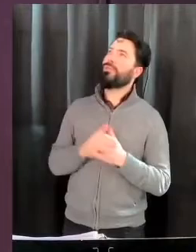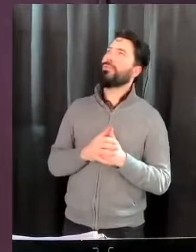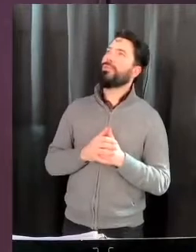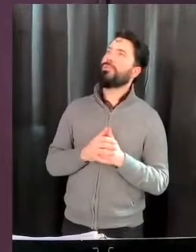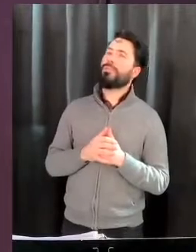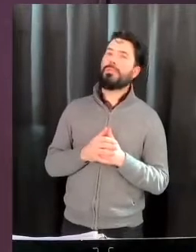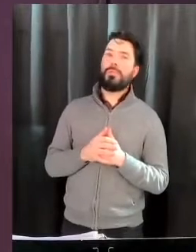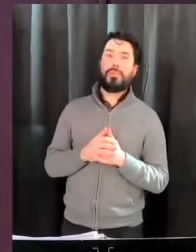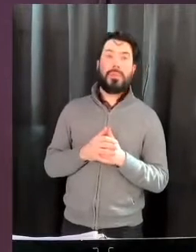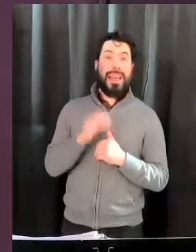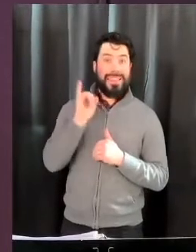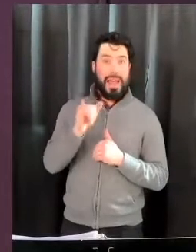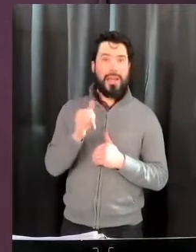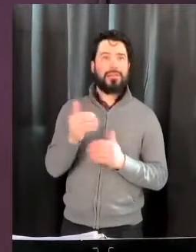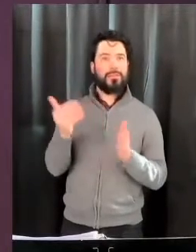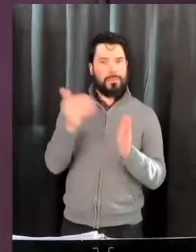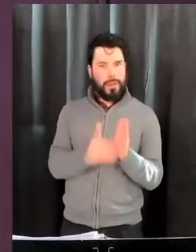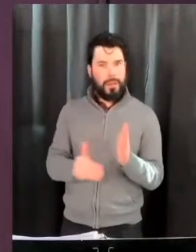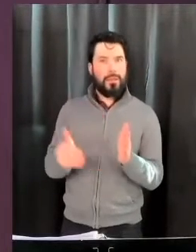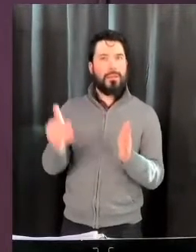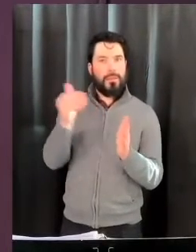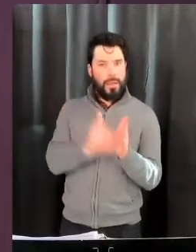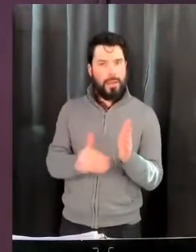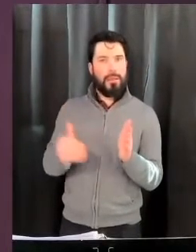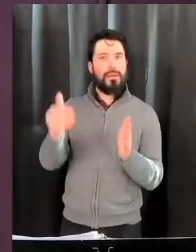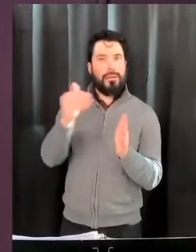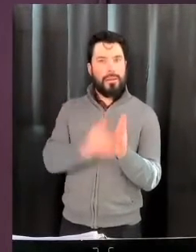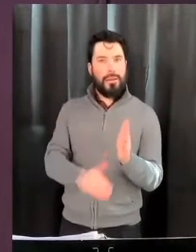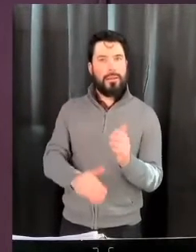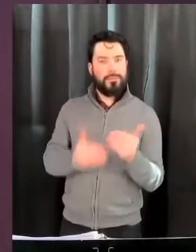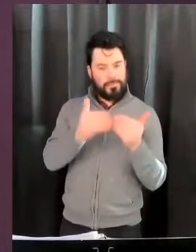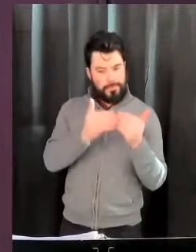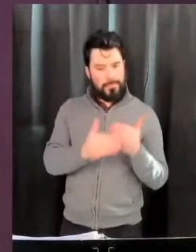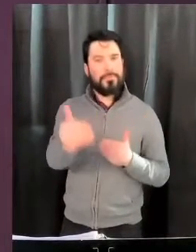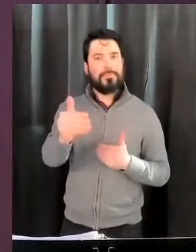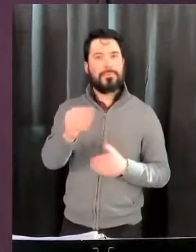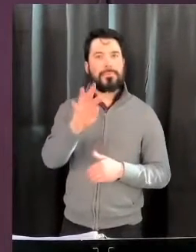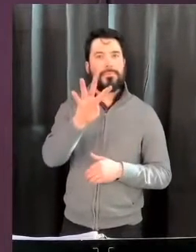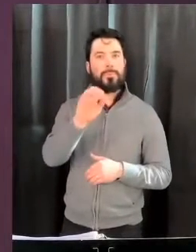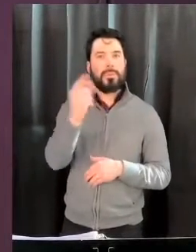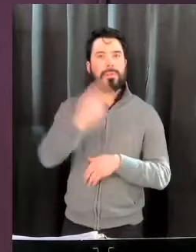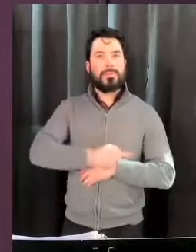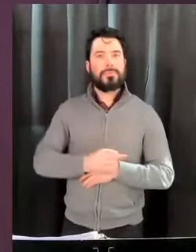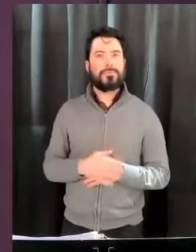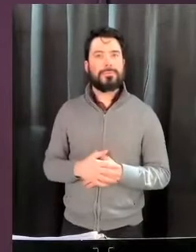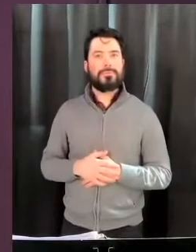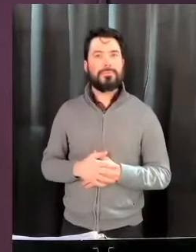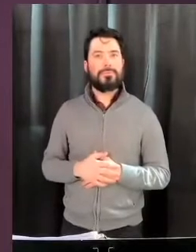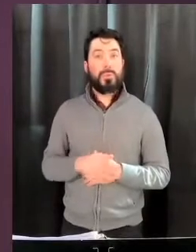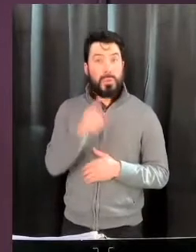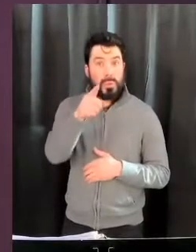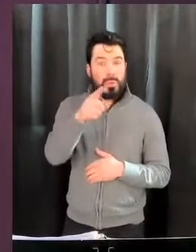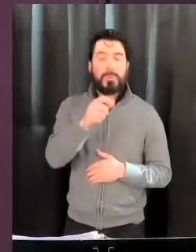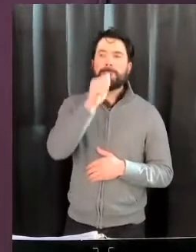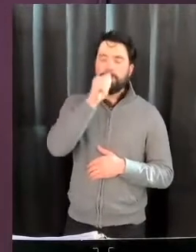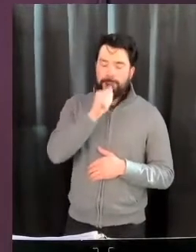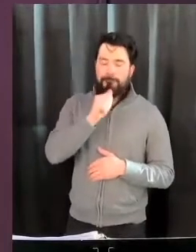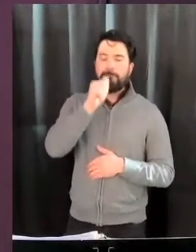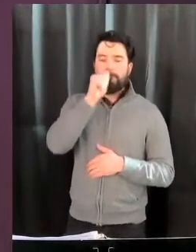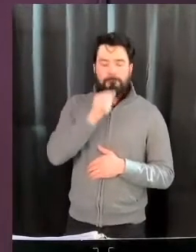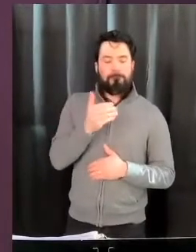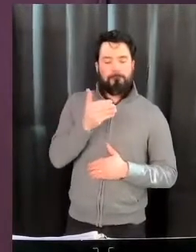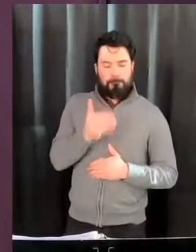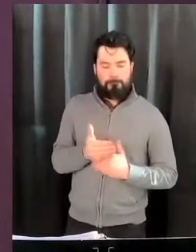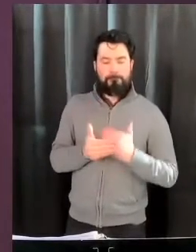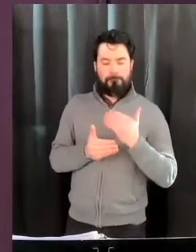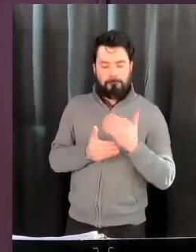for 40 days. Your perseverance will draw you one step closer